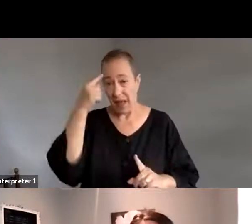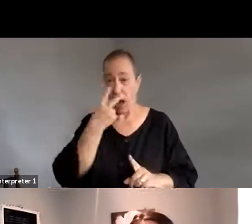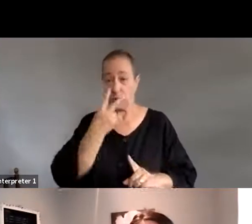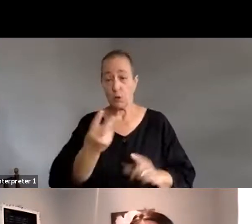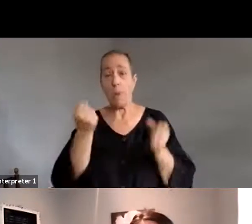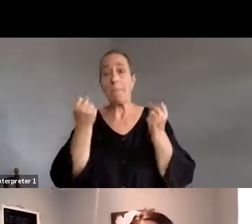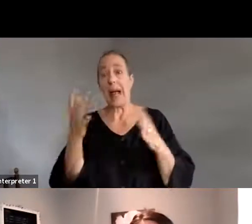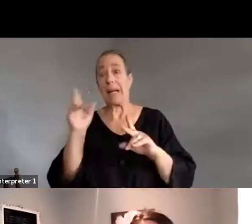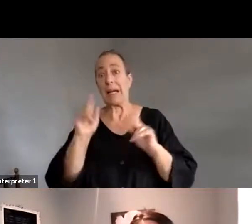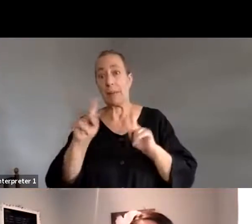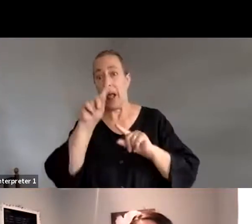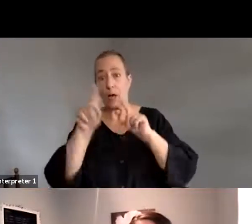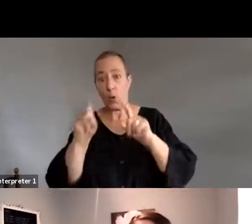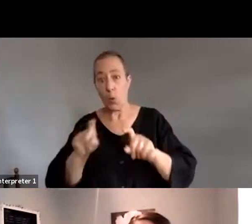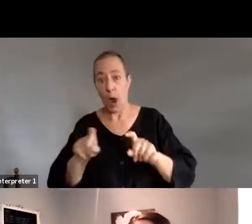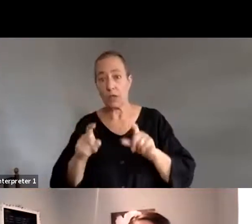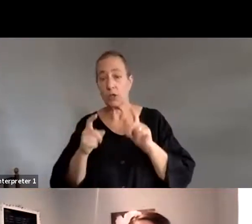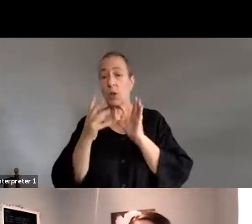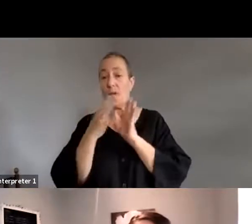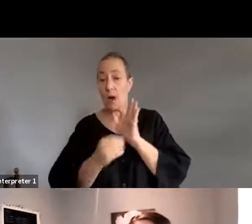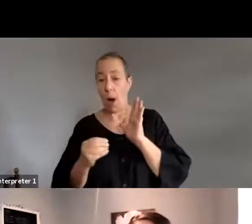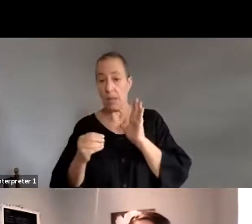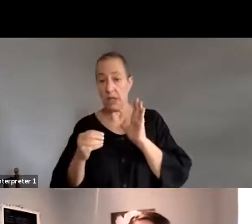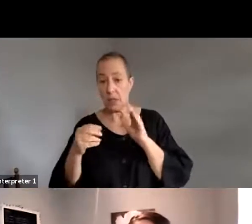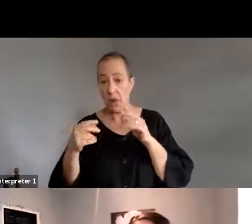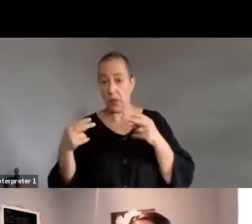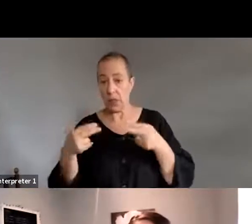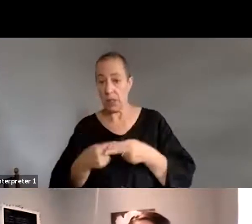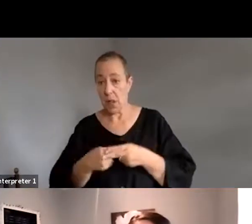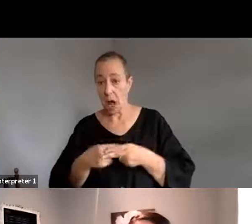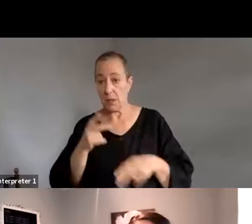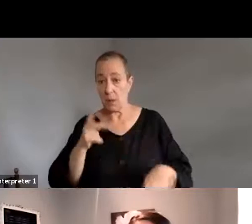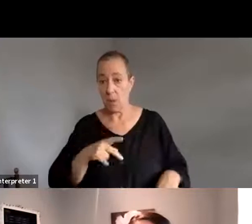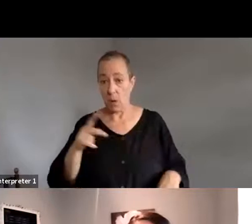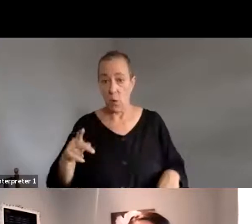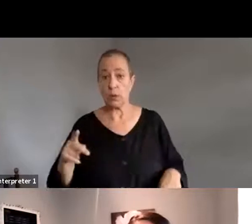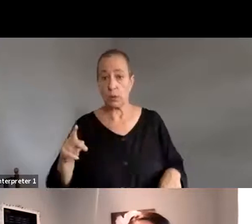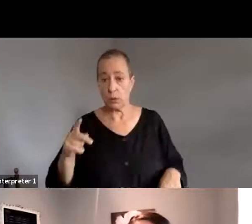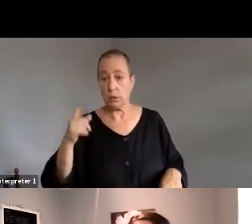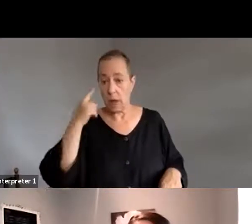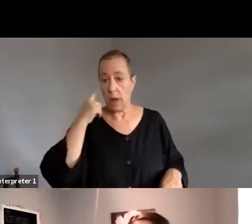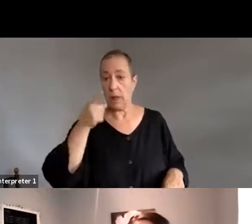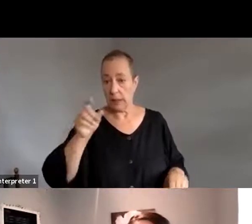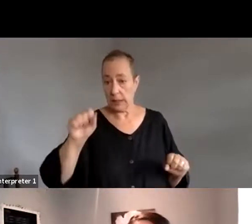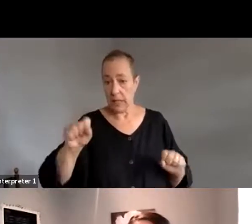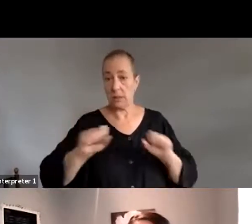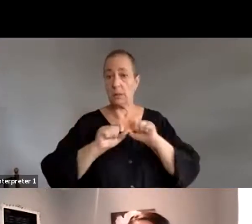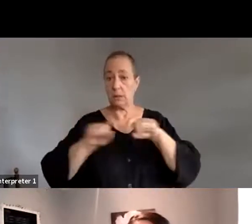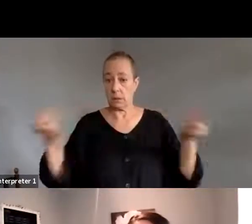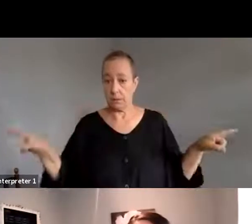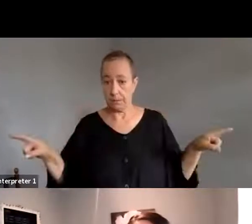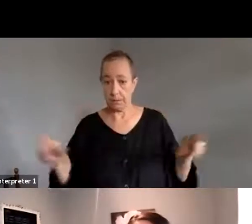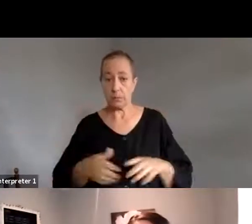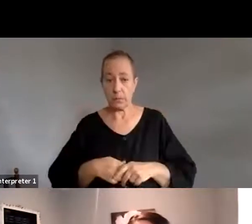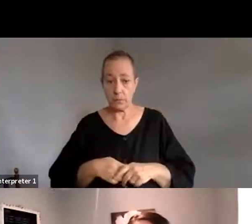people had questions. Will I get copies of the slides and the presentation? So Sharon has addressed that. So just